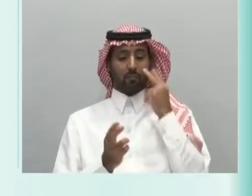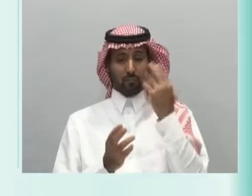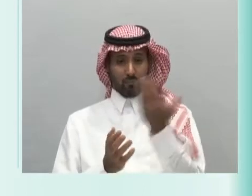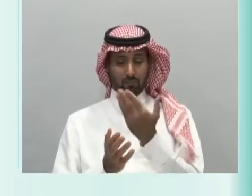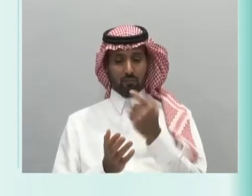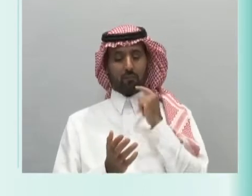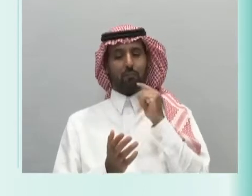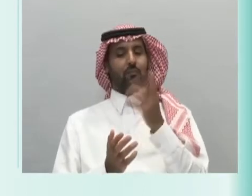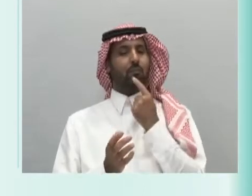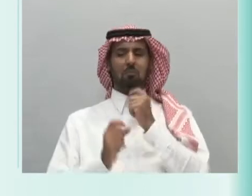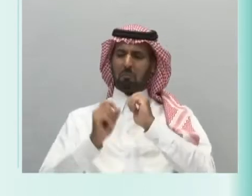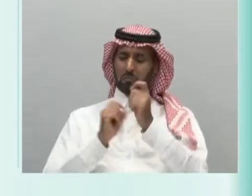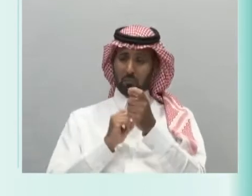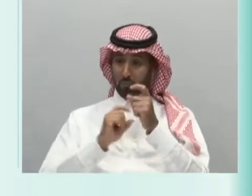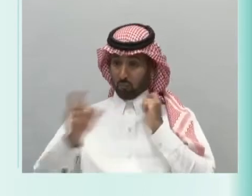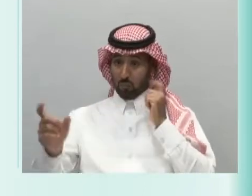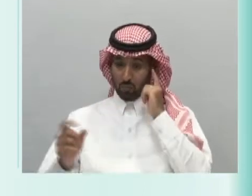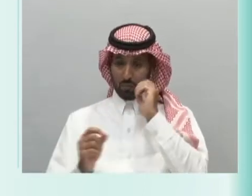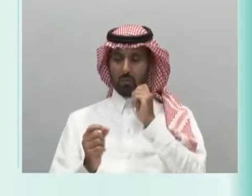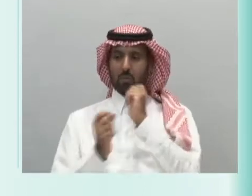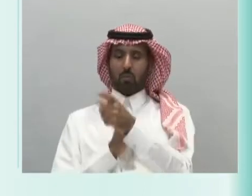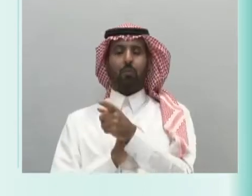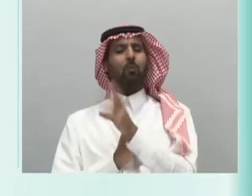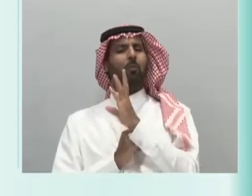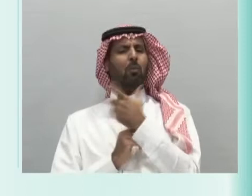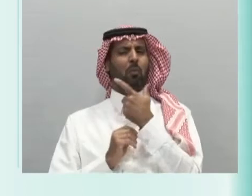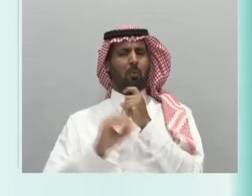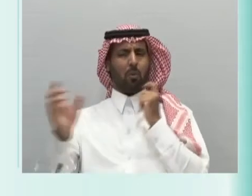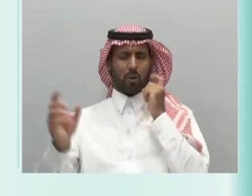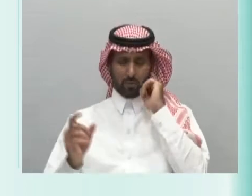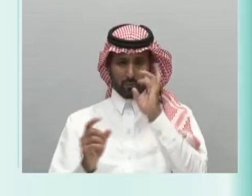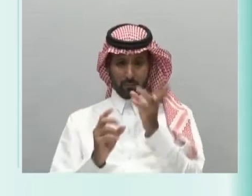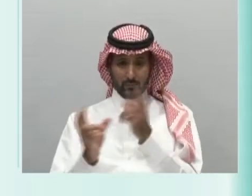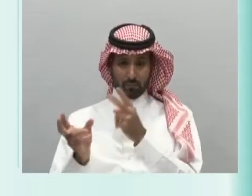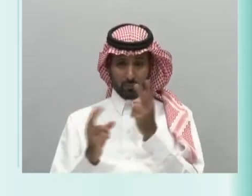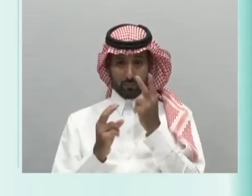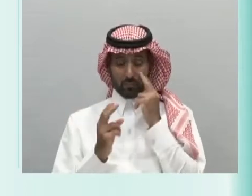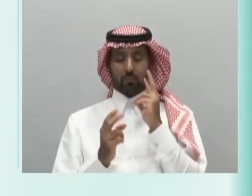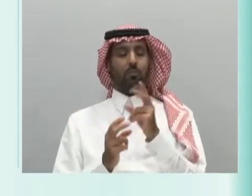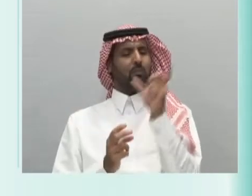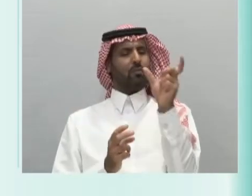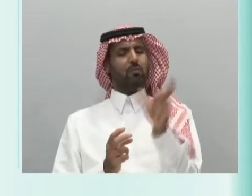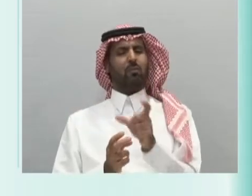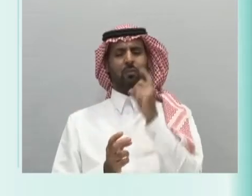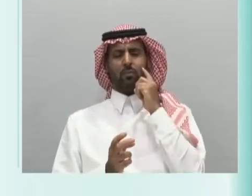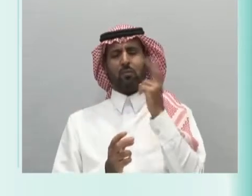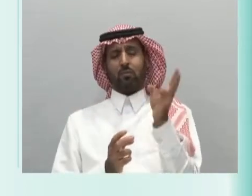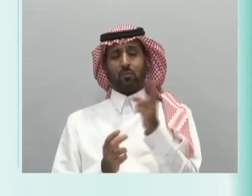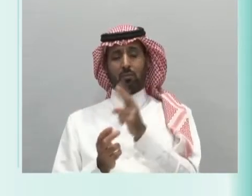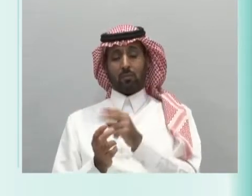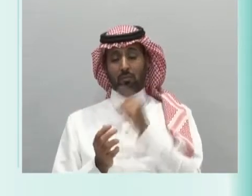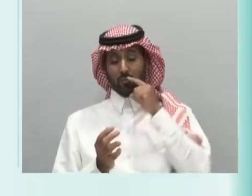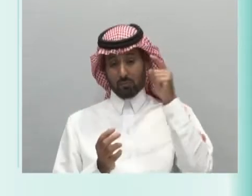is Far and Away. Unit 3, Far and Away. As you know, each unit in this Mega Goal